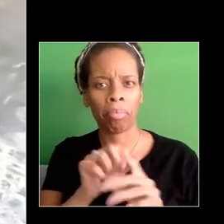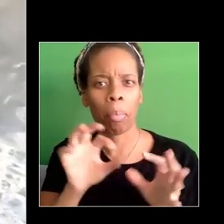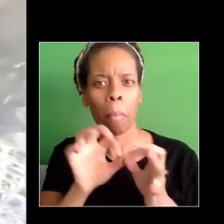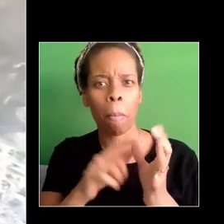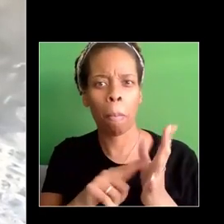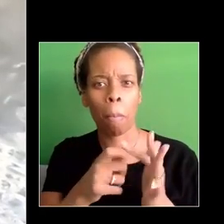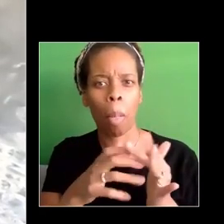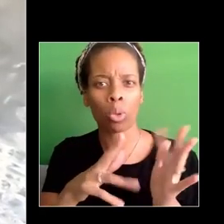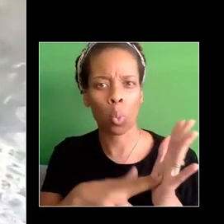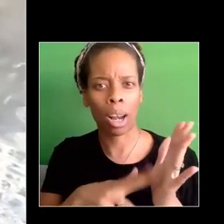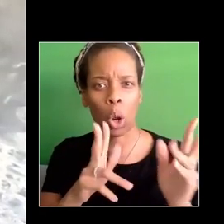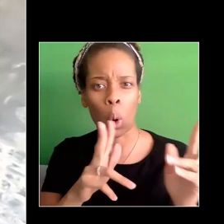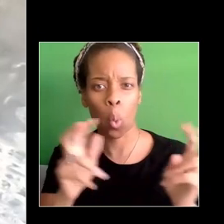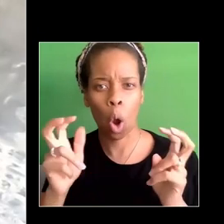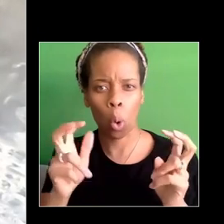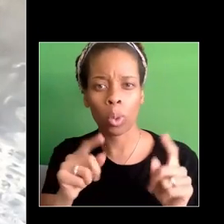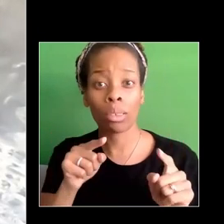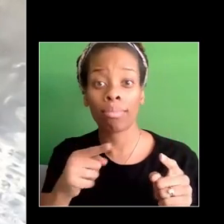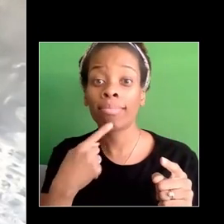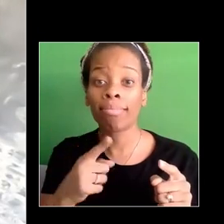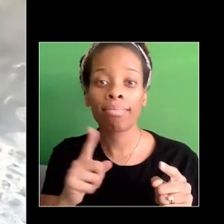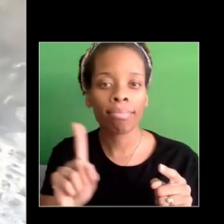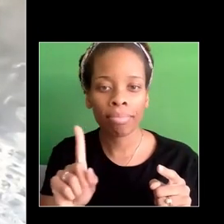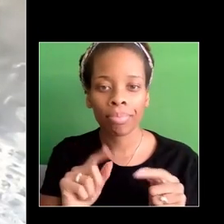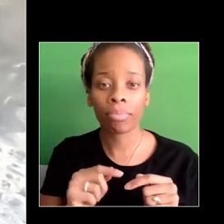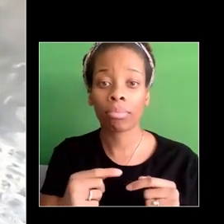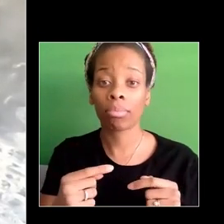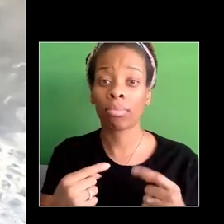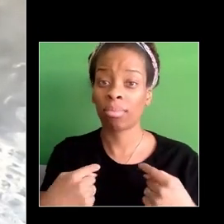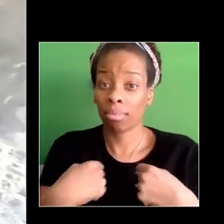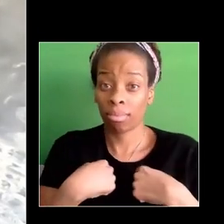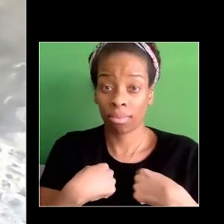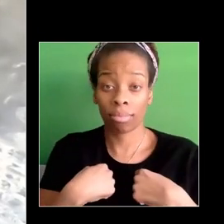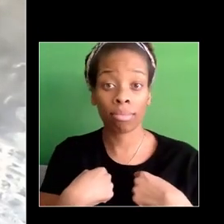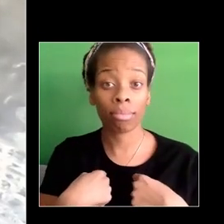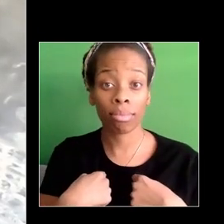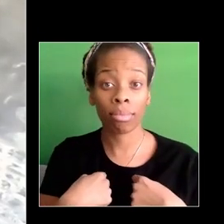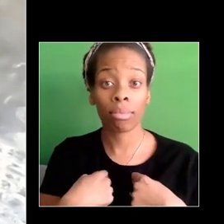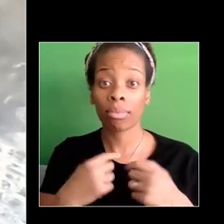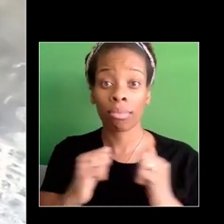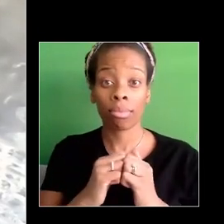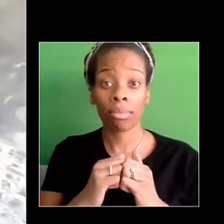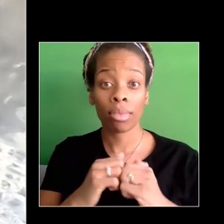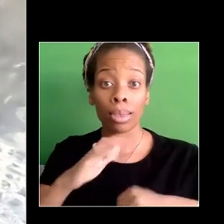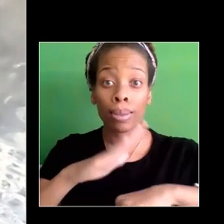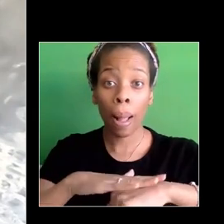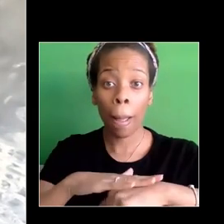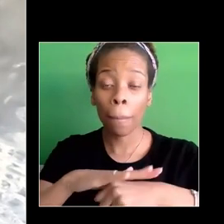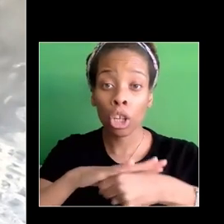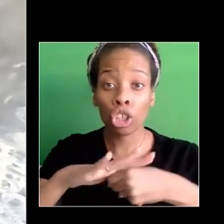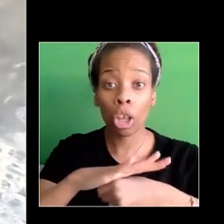that consume us. And he said, "I am what time, circumstance, history have made of